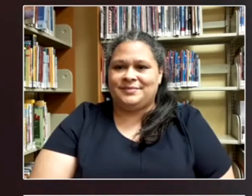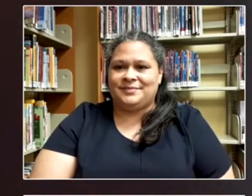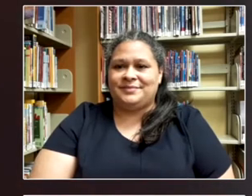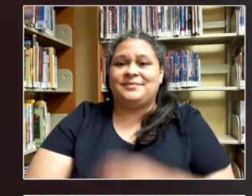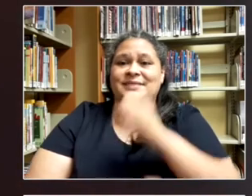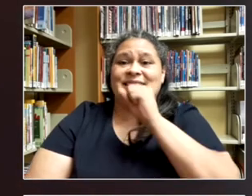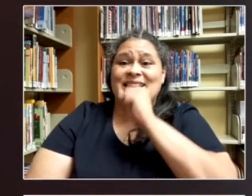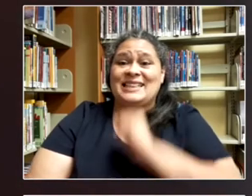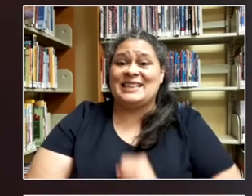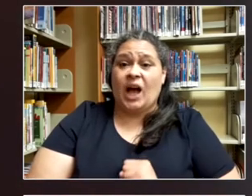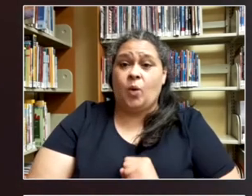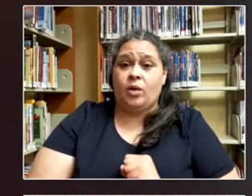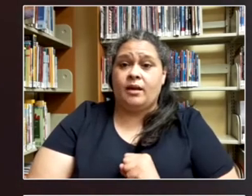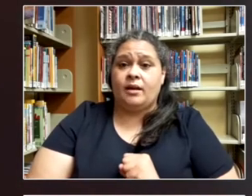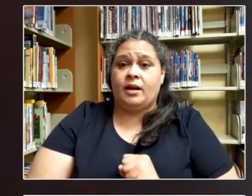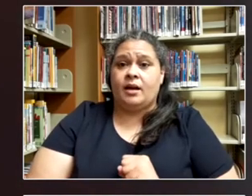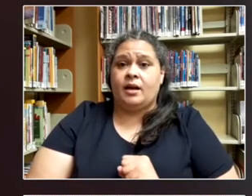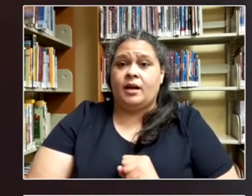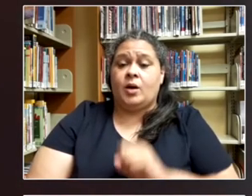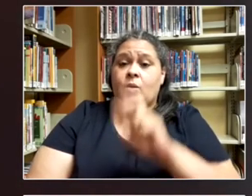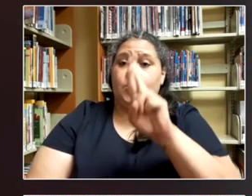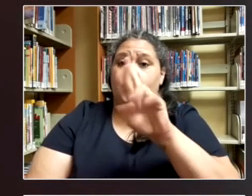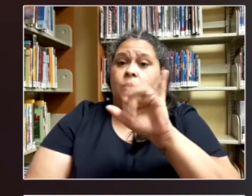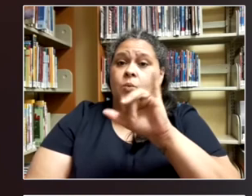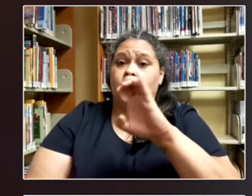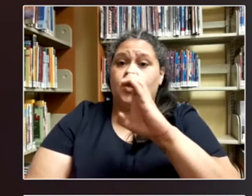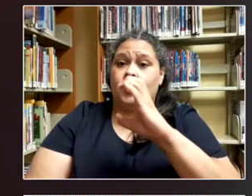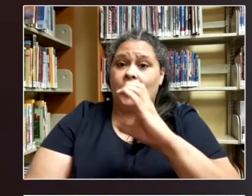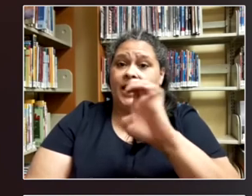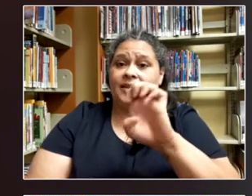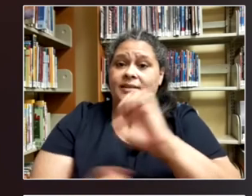To the south, rice fermented into wine.